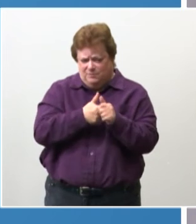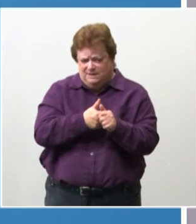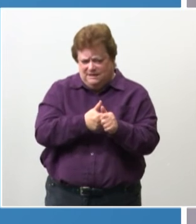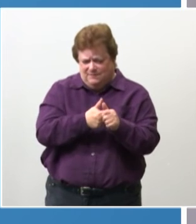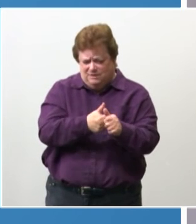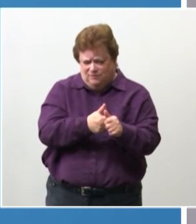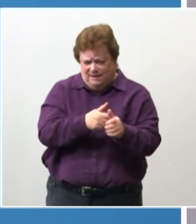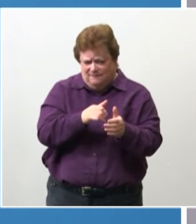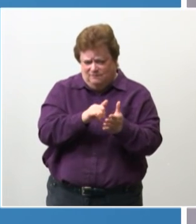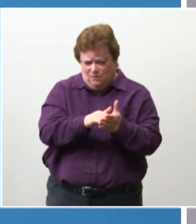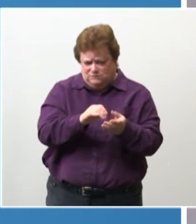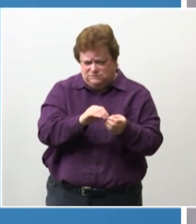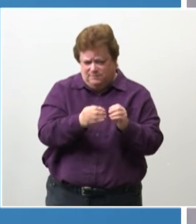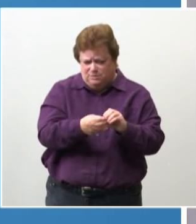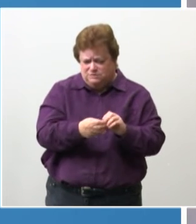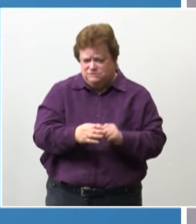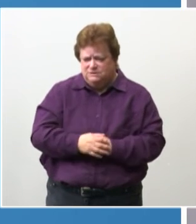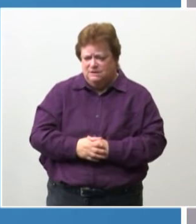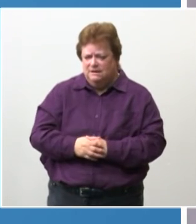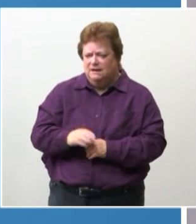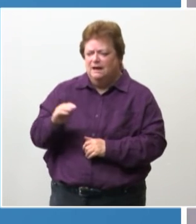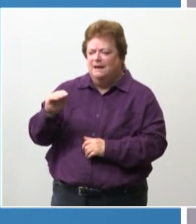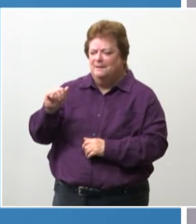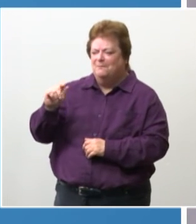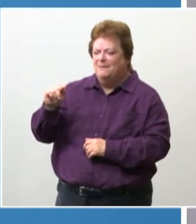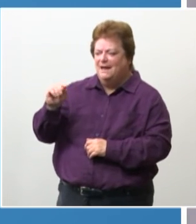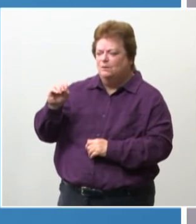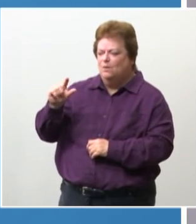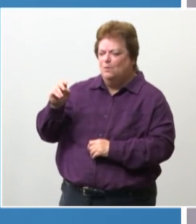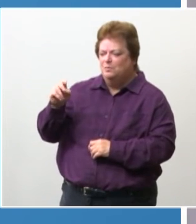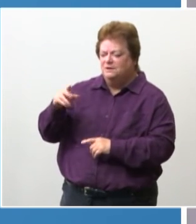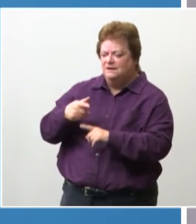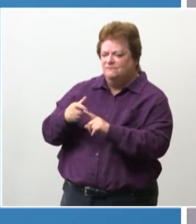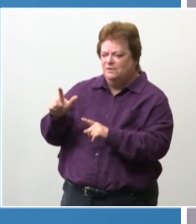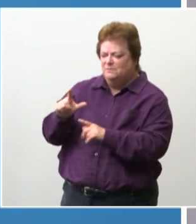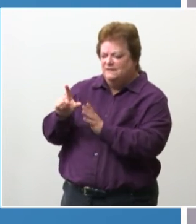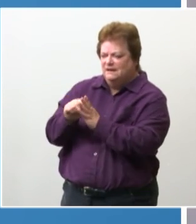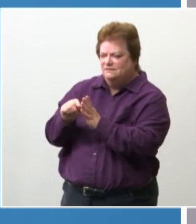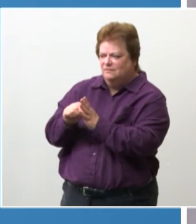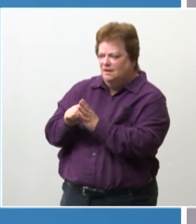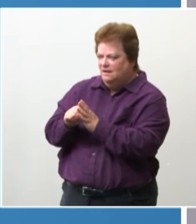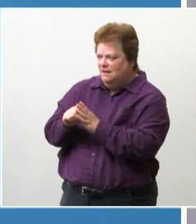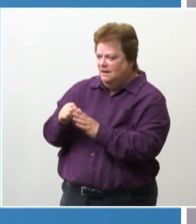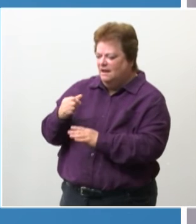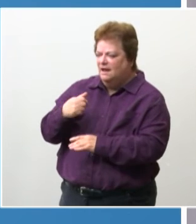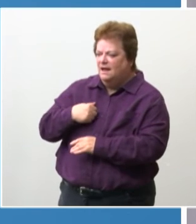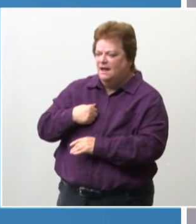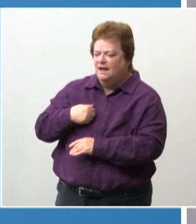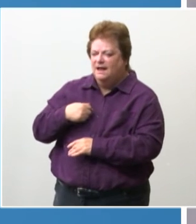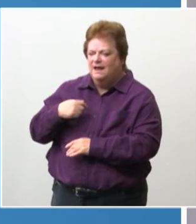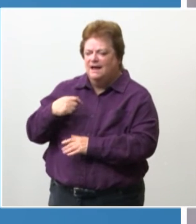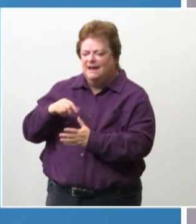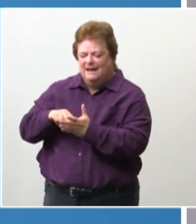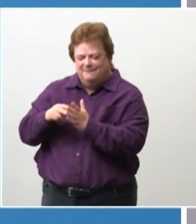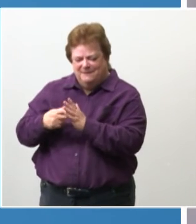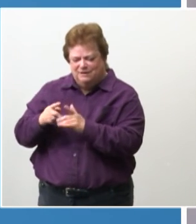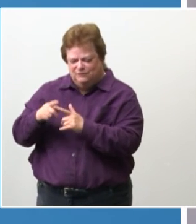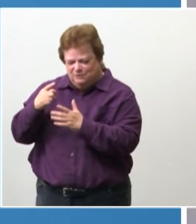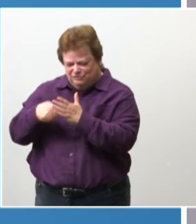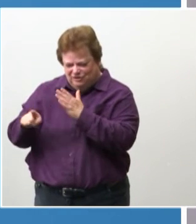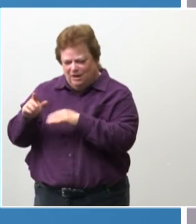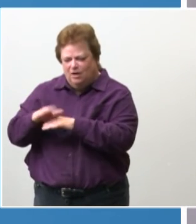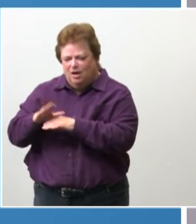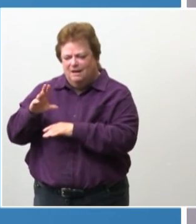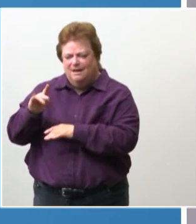and have any numbers? You know, Matt, that's a really great question, and I meant to check on an update of that, but I'll get back